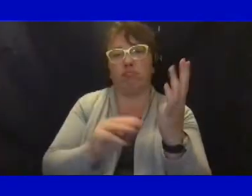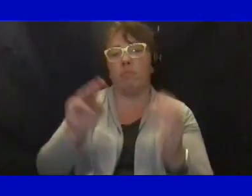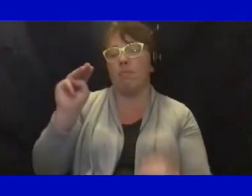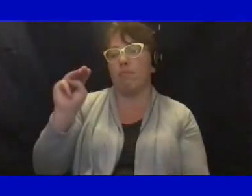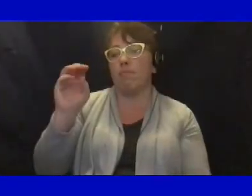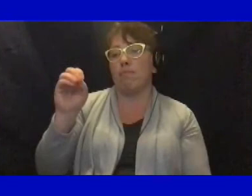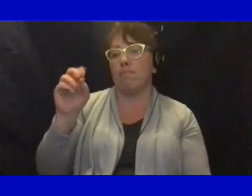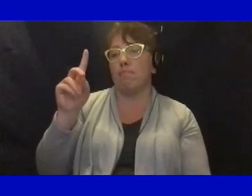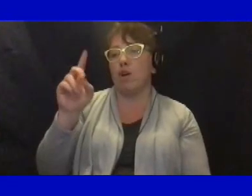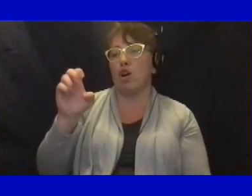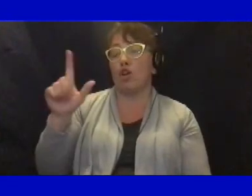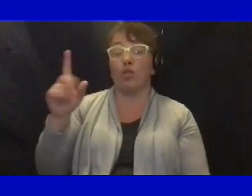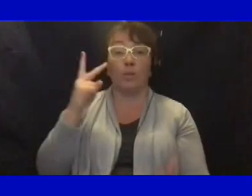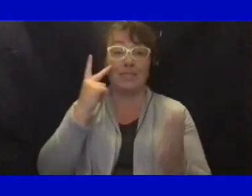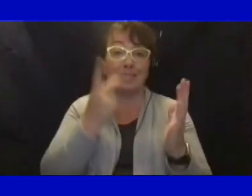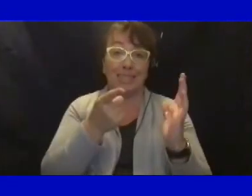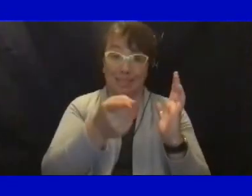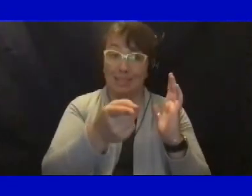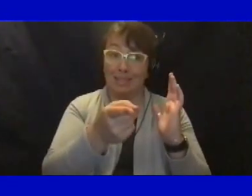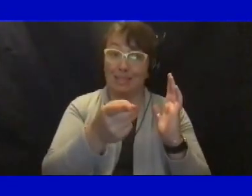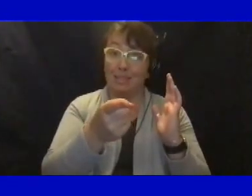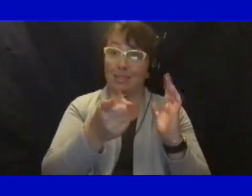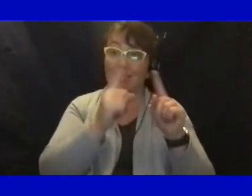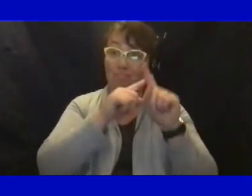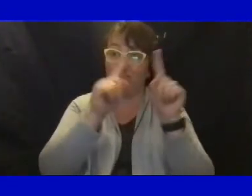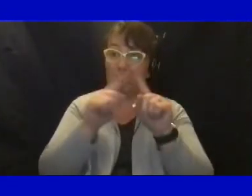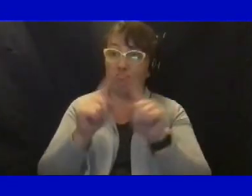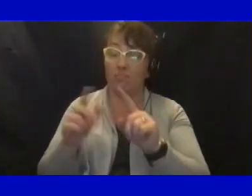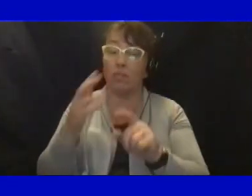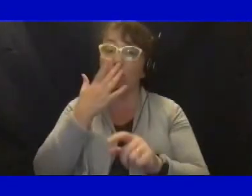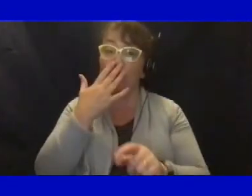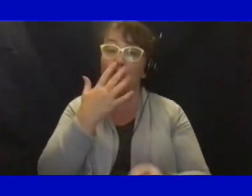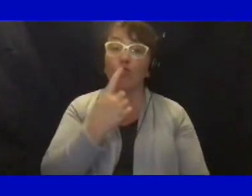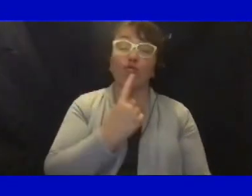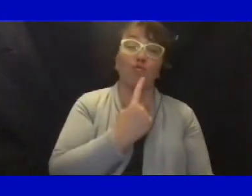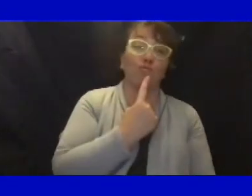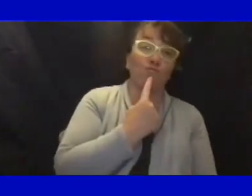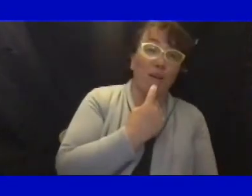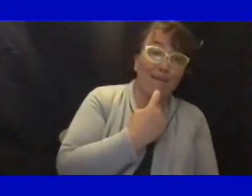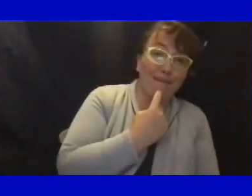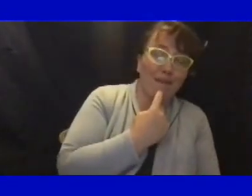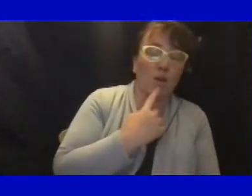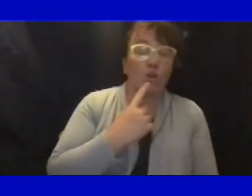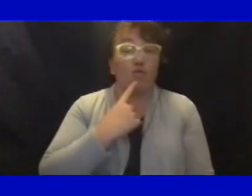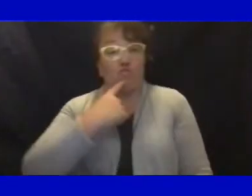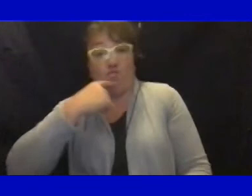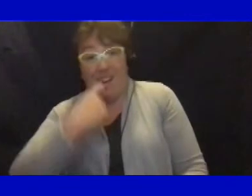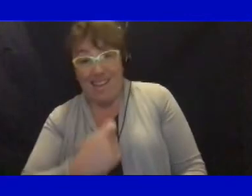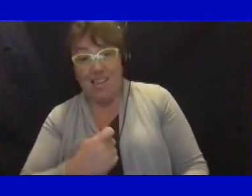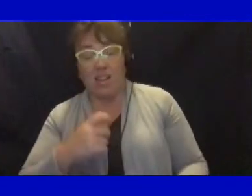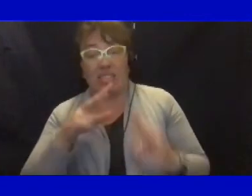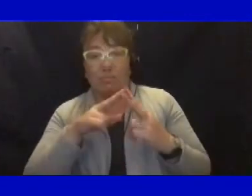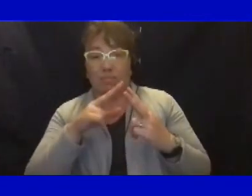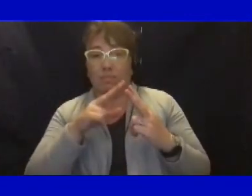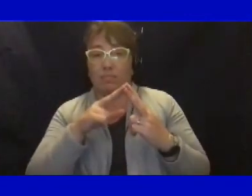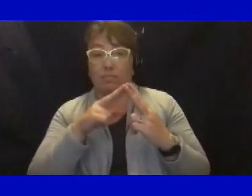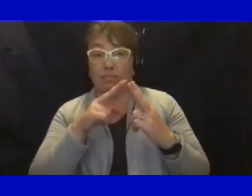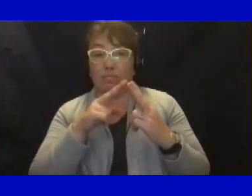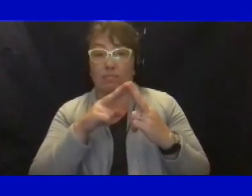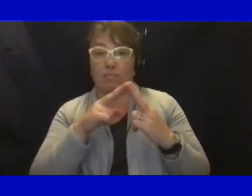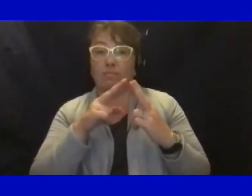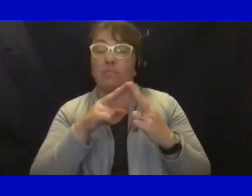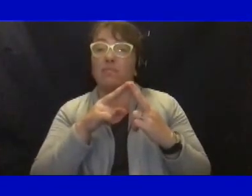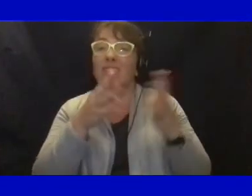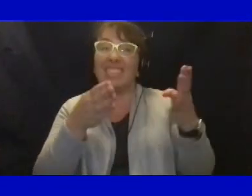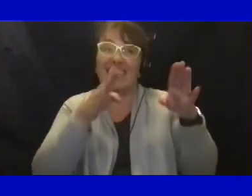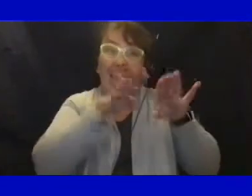on the Apple and the El Dorado fire, shaded in the red and the deep red, those are the areas, and those are the canyons, those are the drainages,